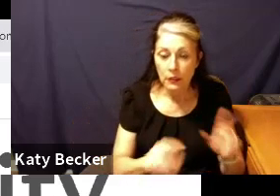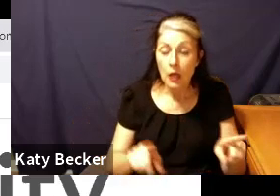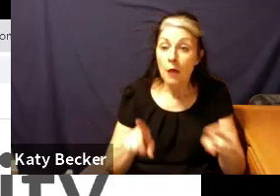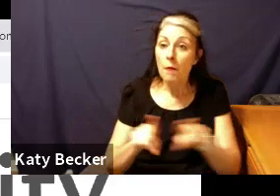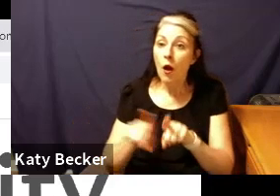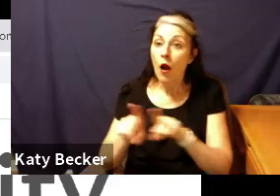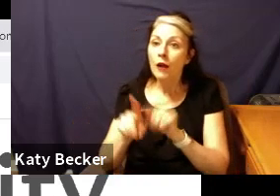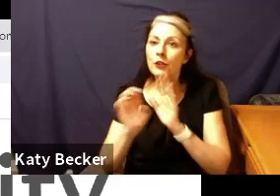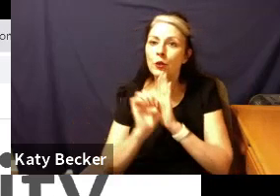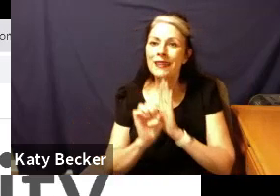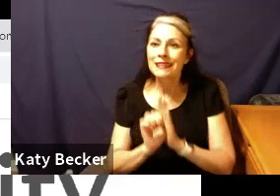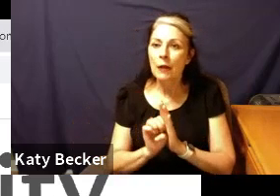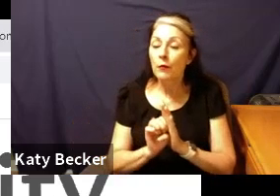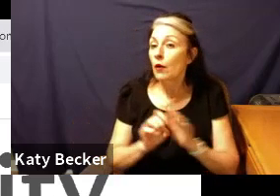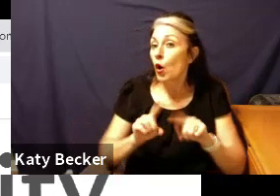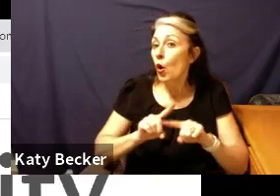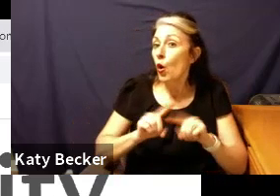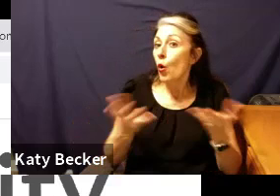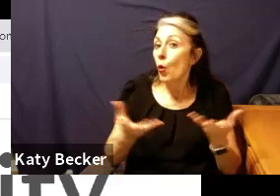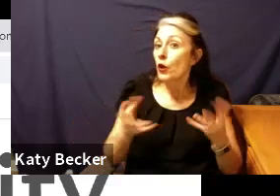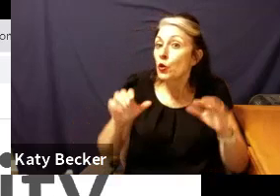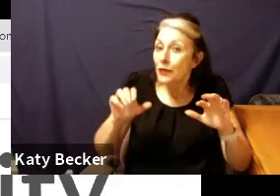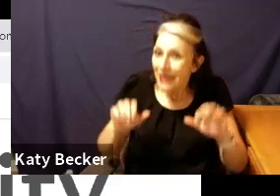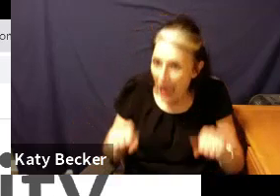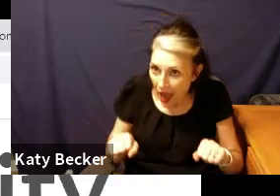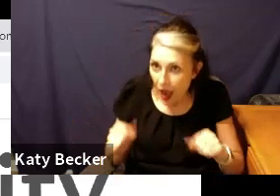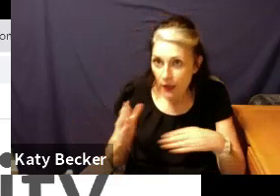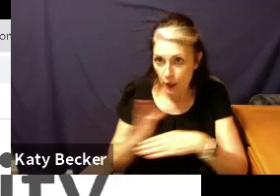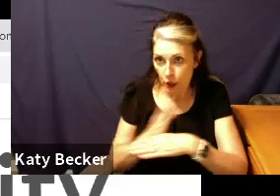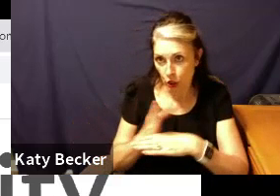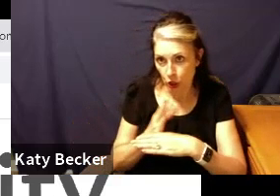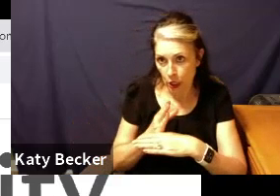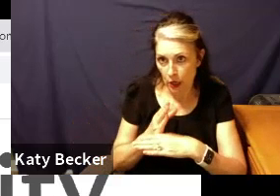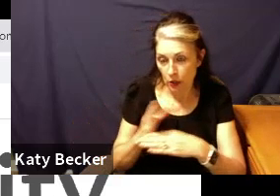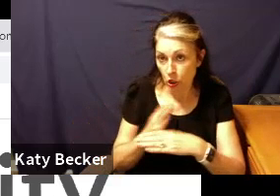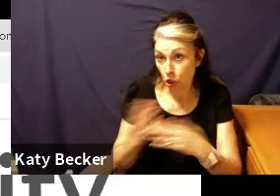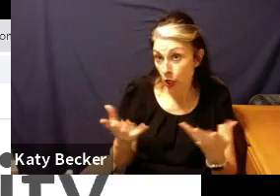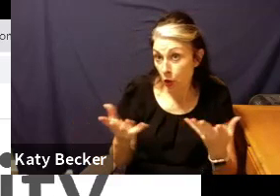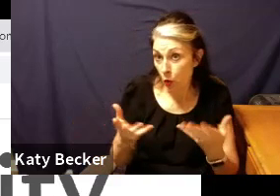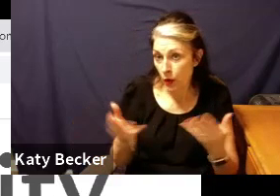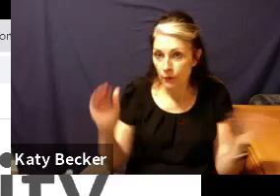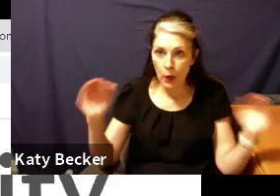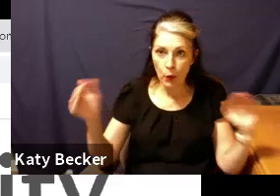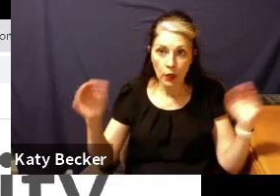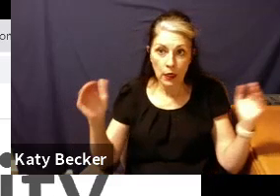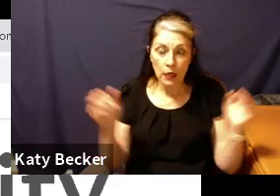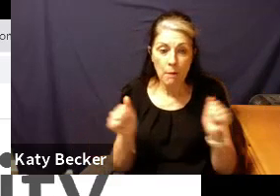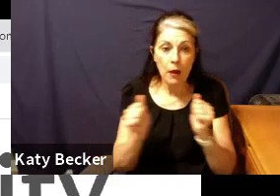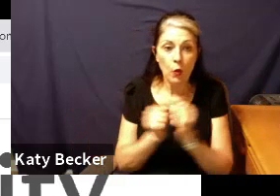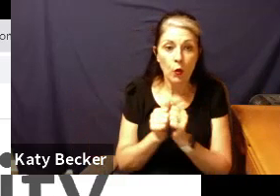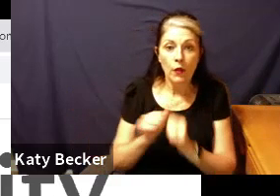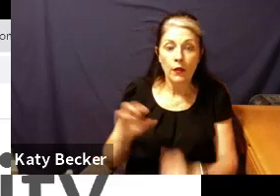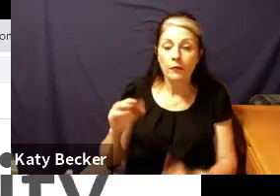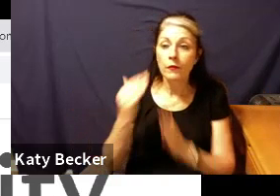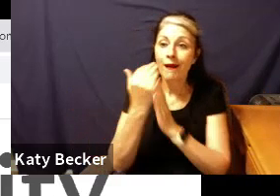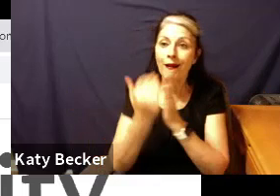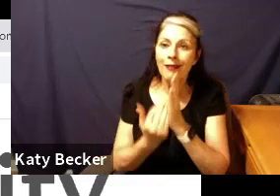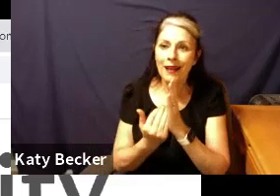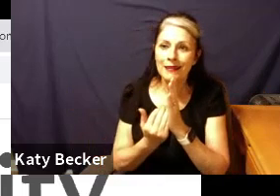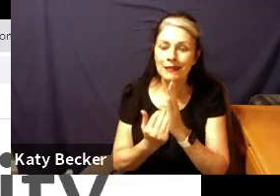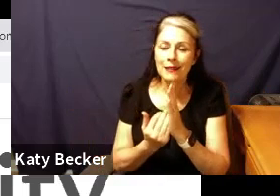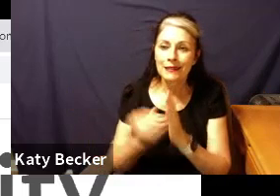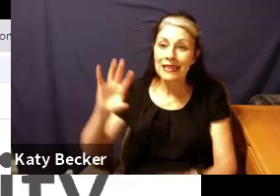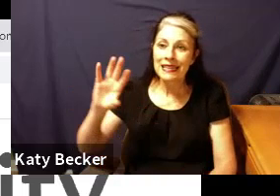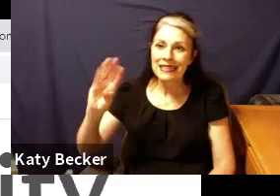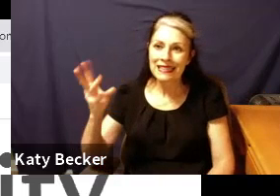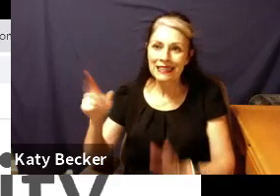some examples of things that you can share. Now let's go ahead and compare that to a lesson taught by